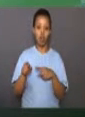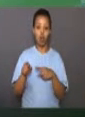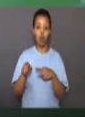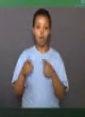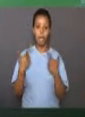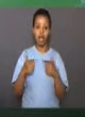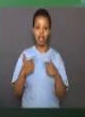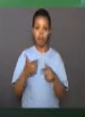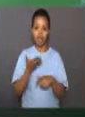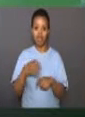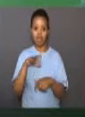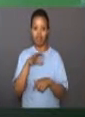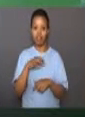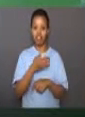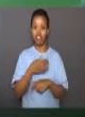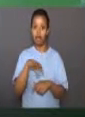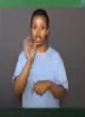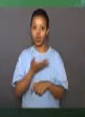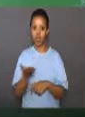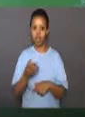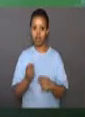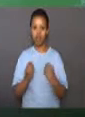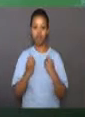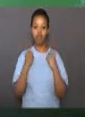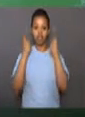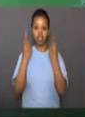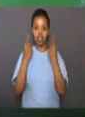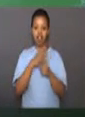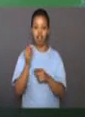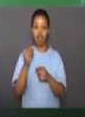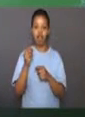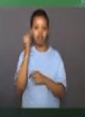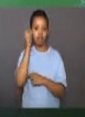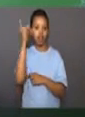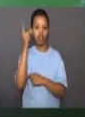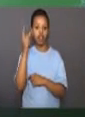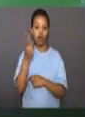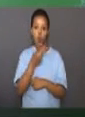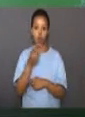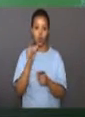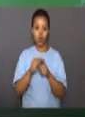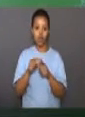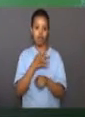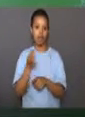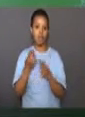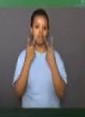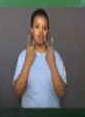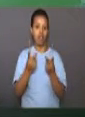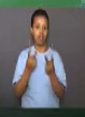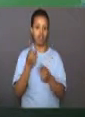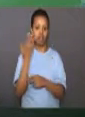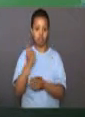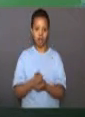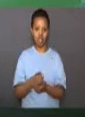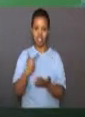epiphany and eureka. In today's lesson, we are going to discuss